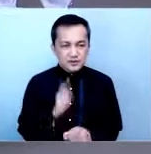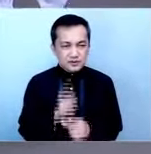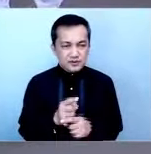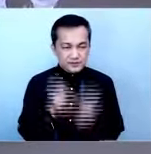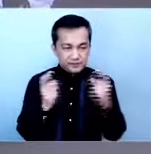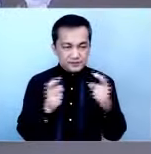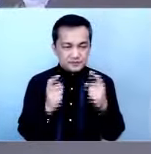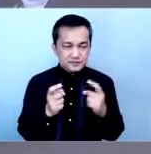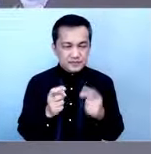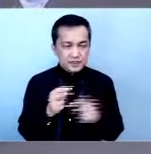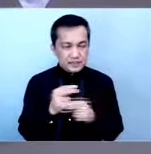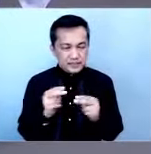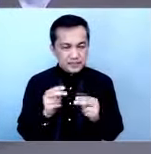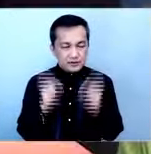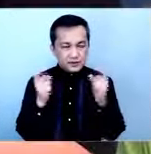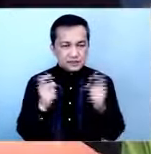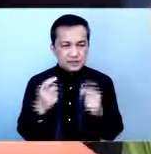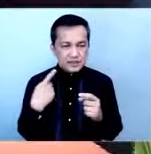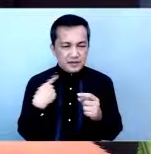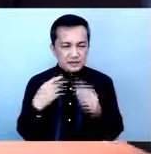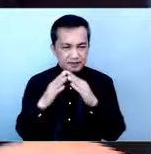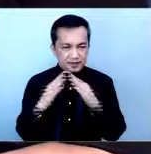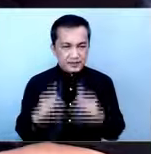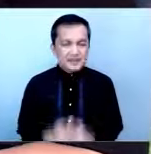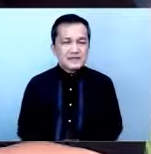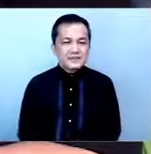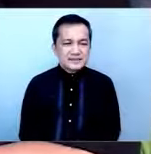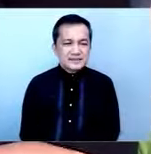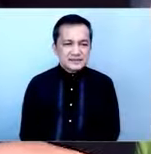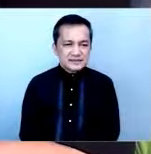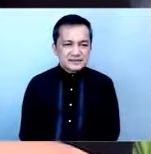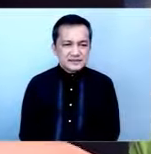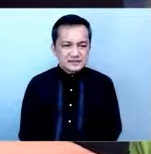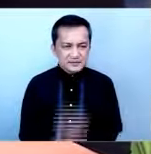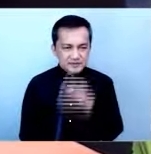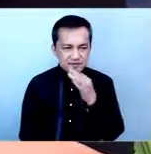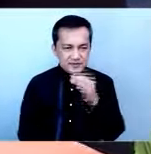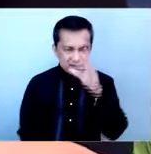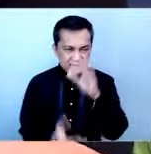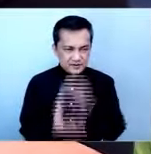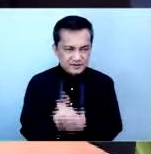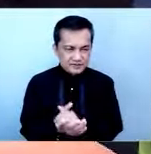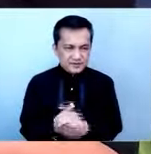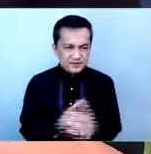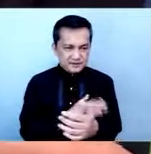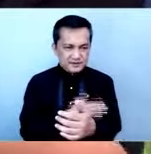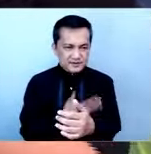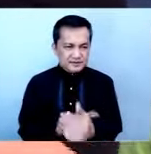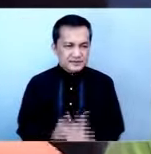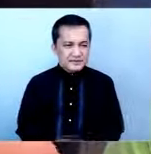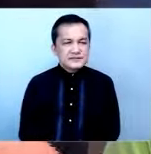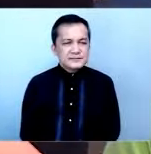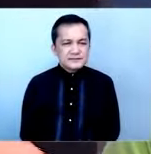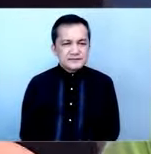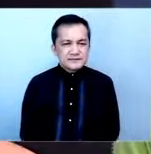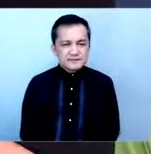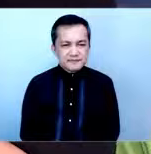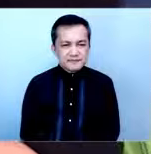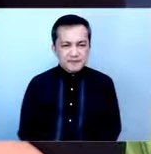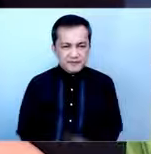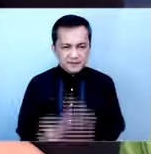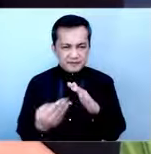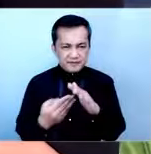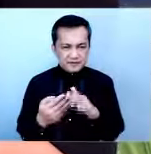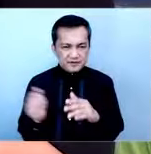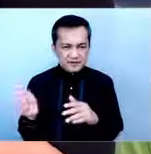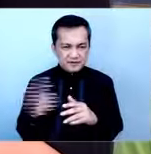or non-occasion, I have this in my house. Yes, diba? Favorite ng asawa ko to at ng mga anak ko. So, basically, these are all fresh